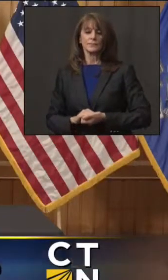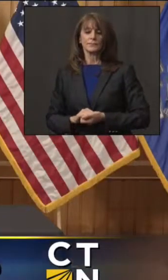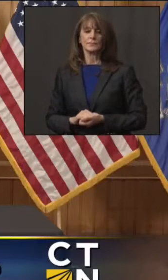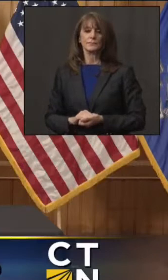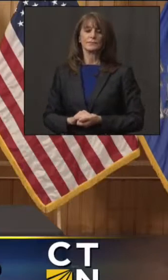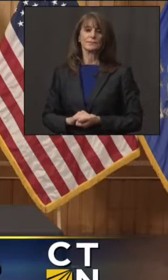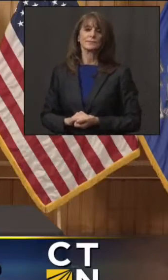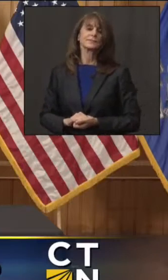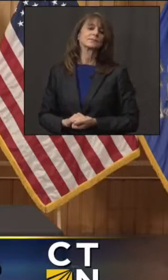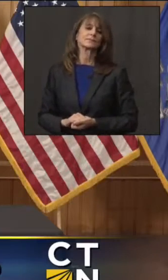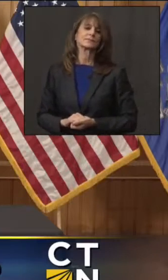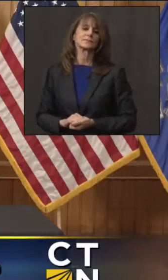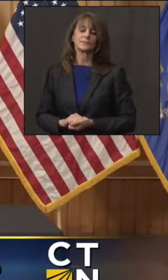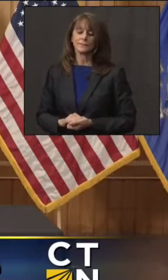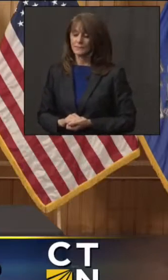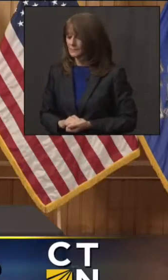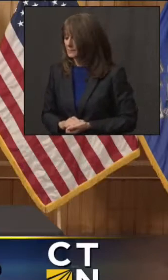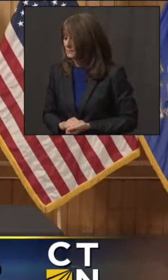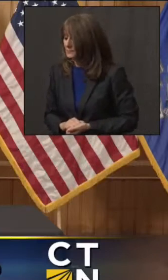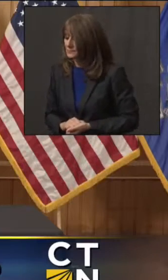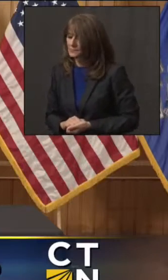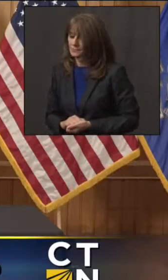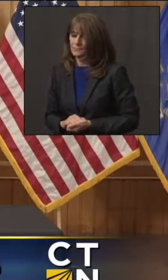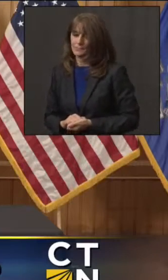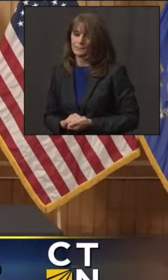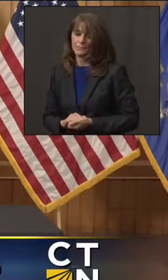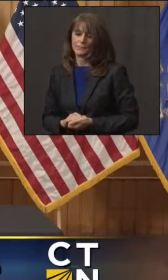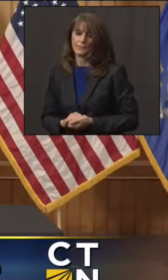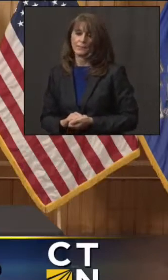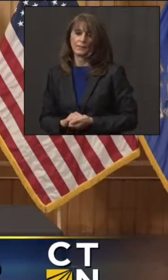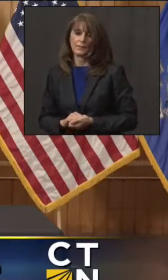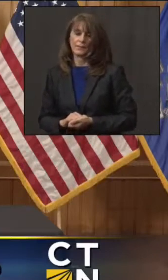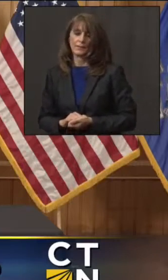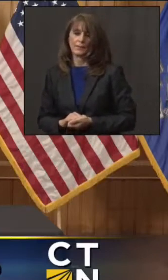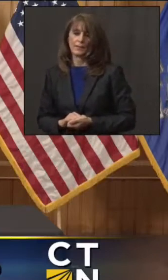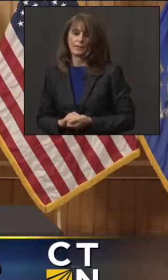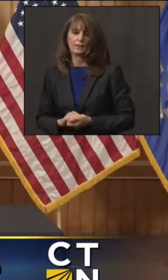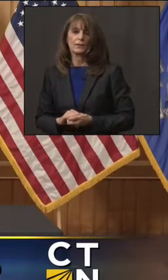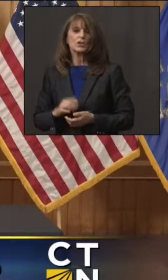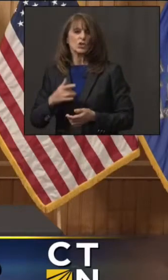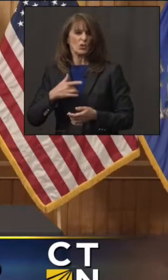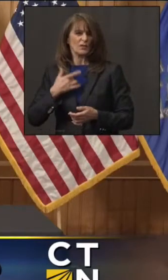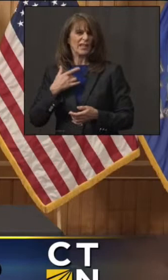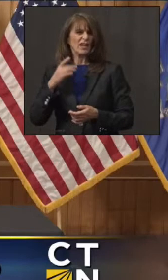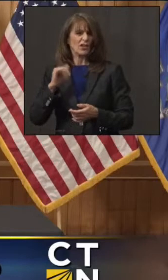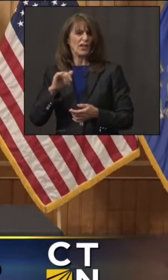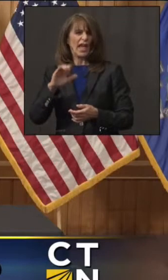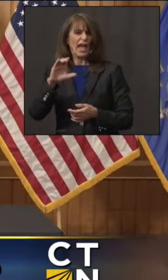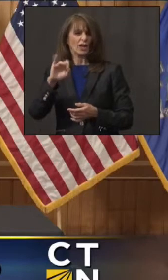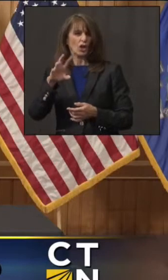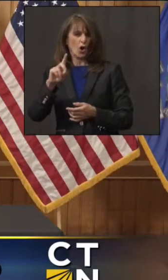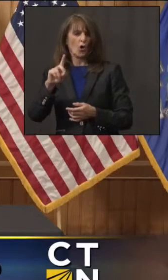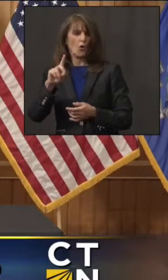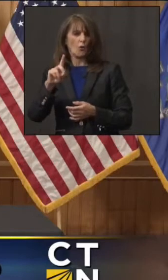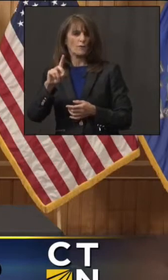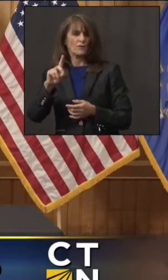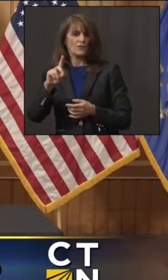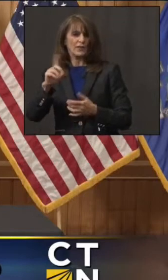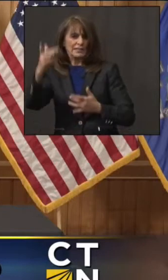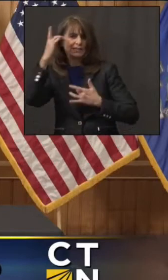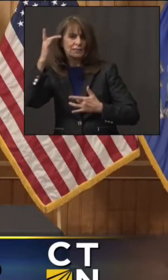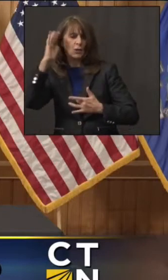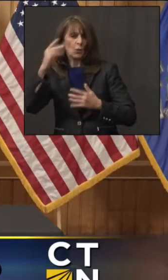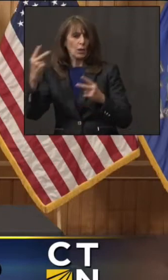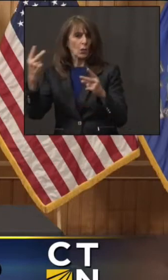Hey, Governor. We're hearing the second wave of the virus could be on track to be worse than the first in terms of infections and deaths.